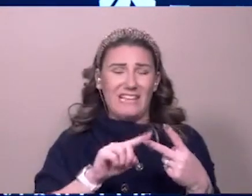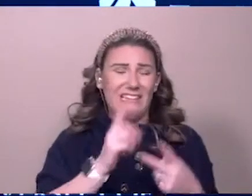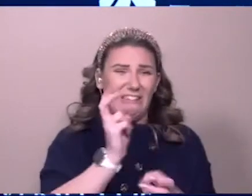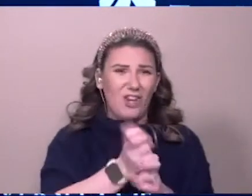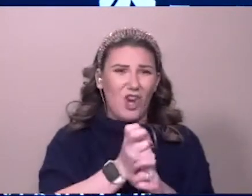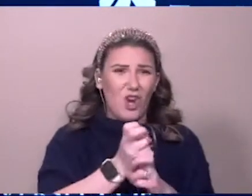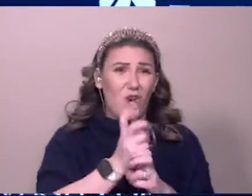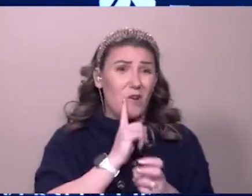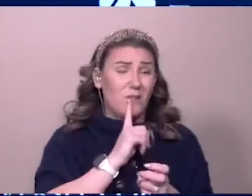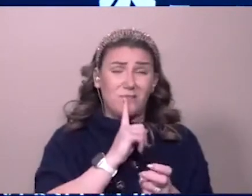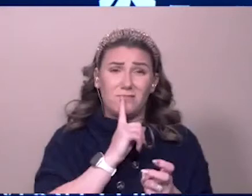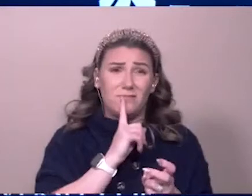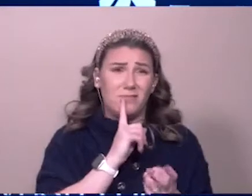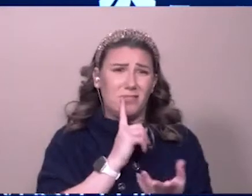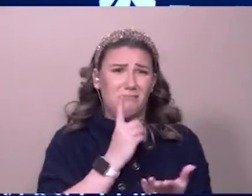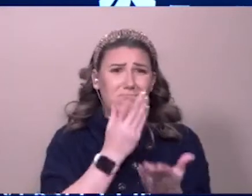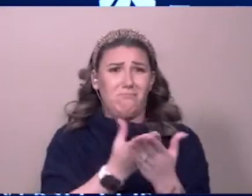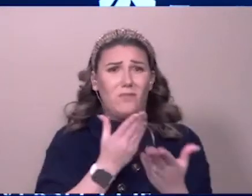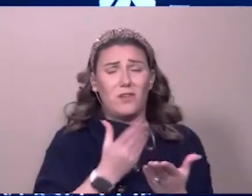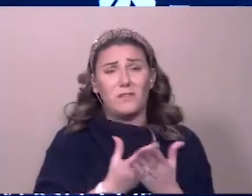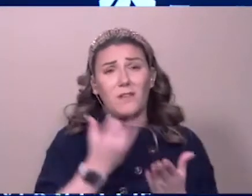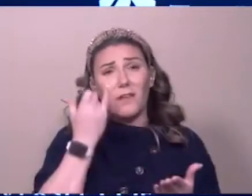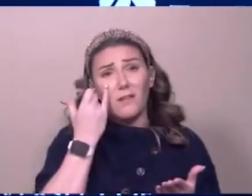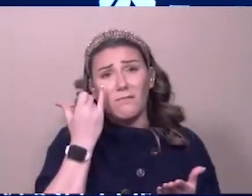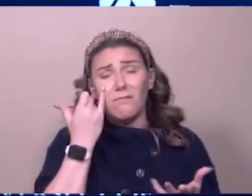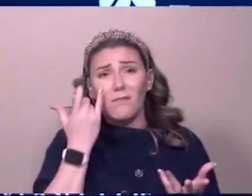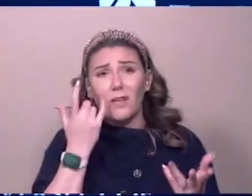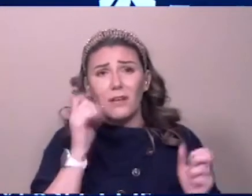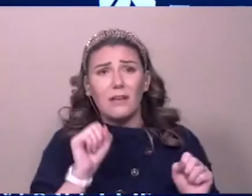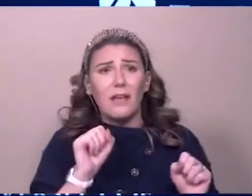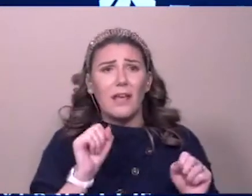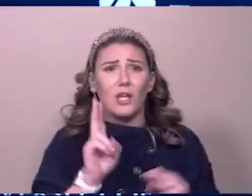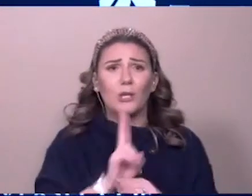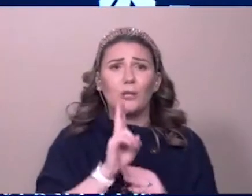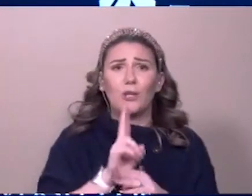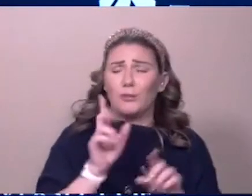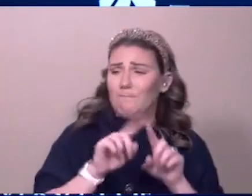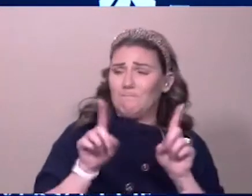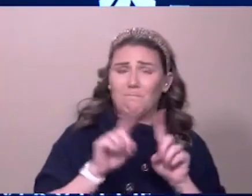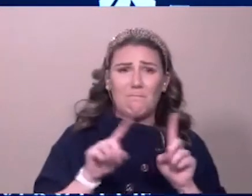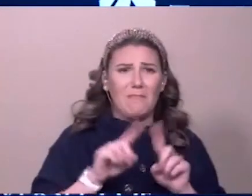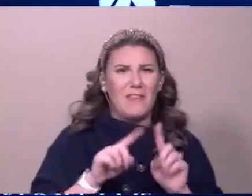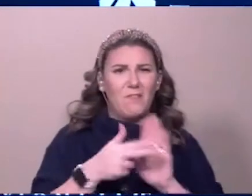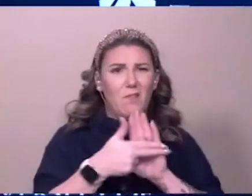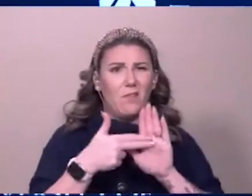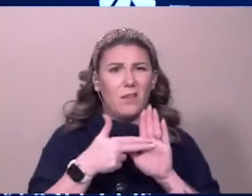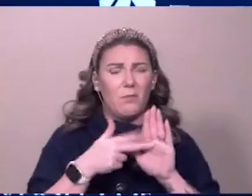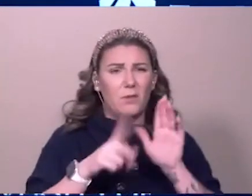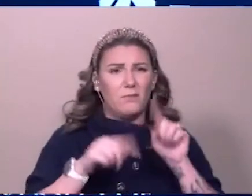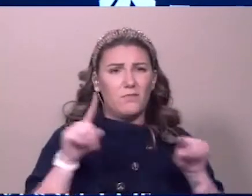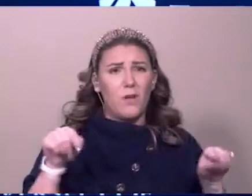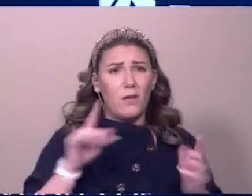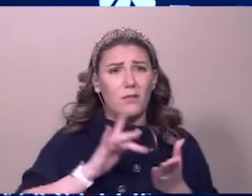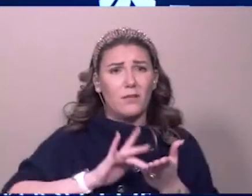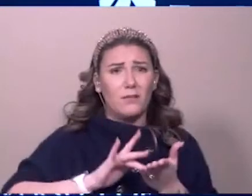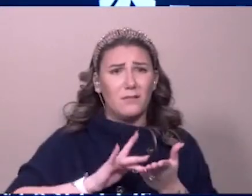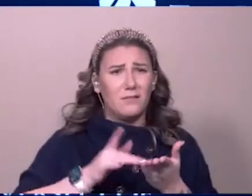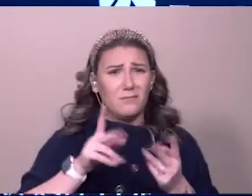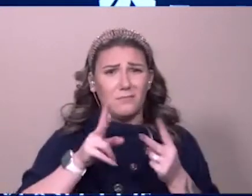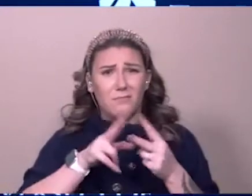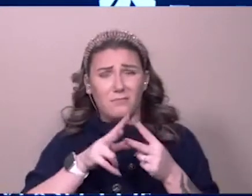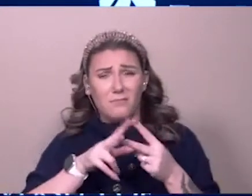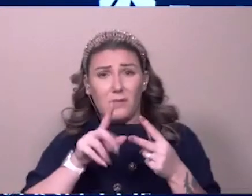that in my mind when you already can go off-label for different prescription medications. You can get hydroxychloroquine